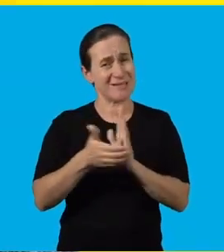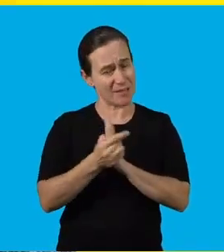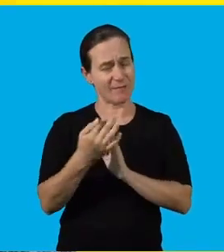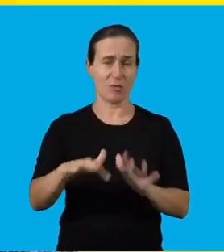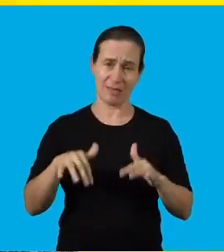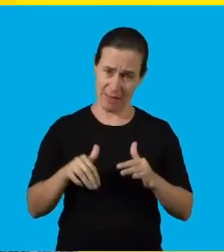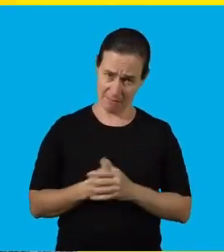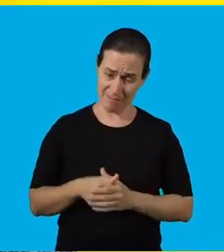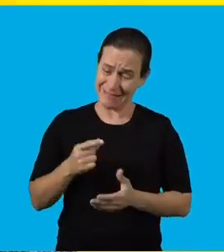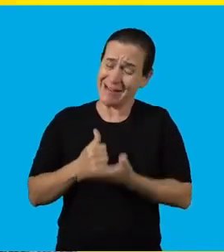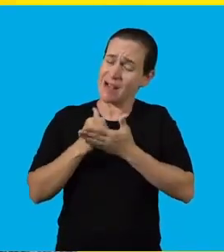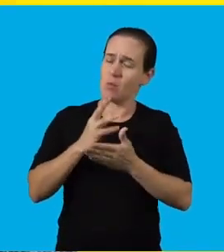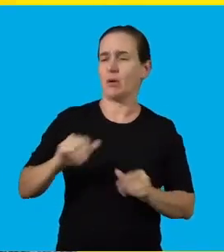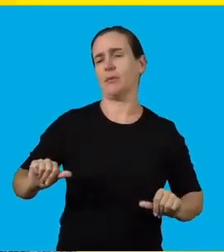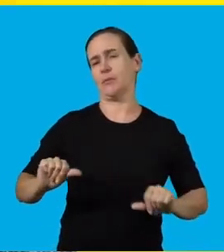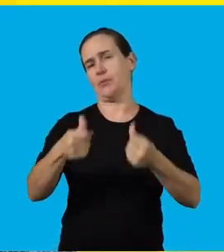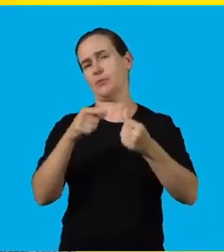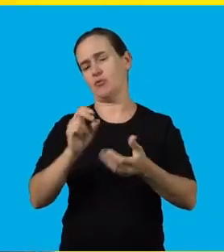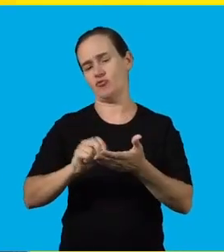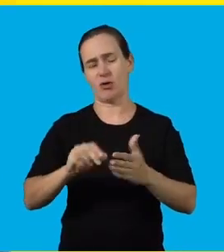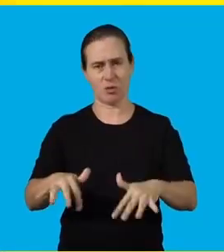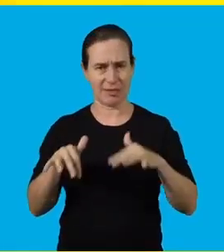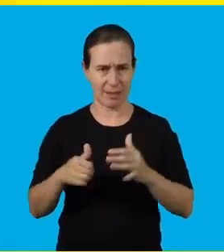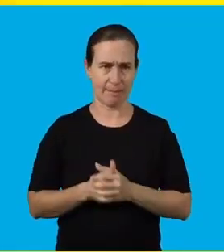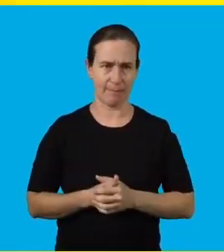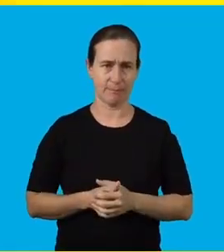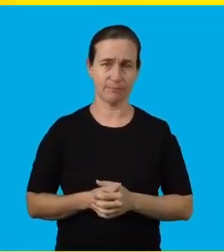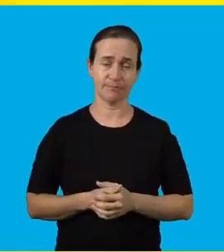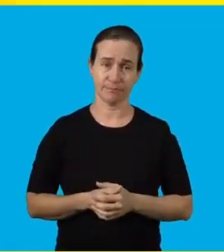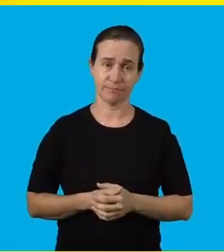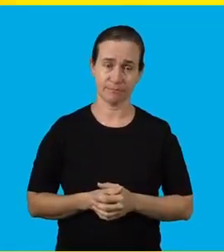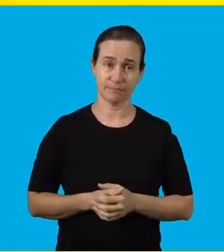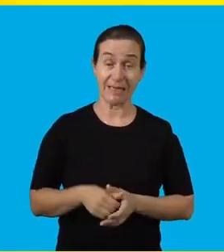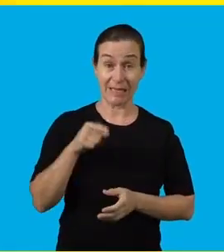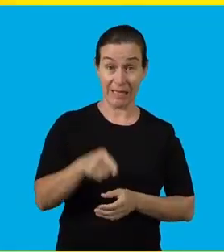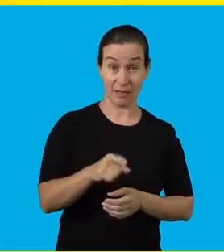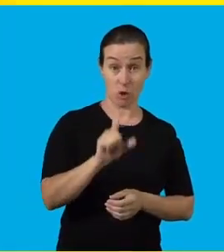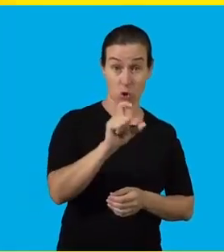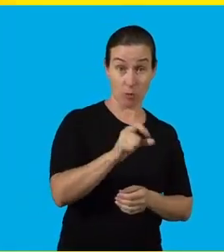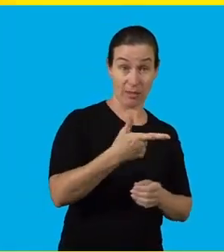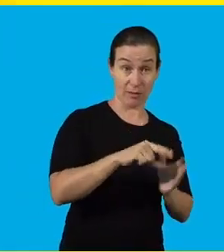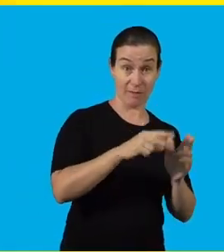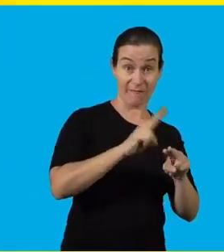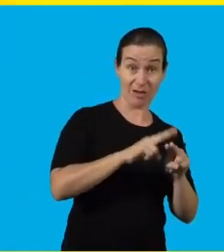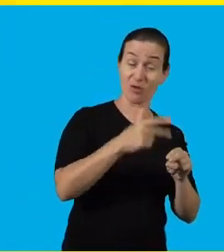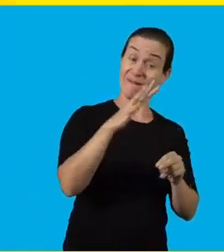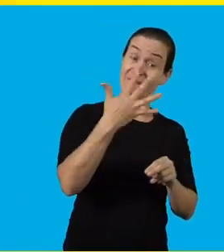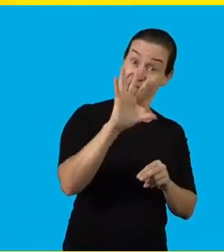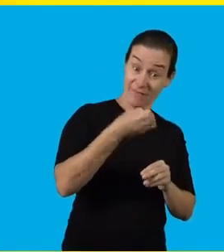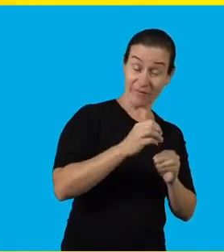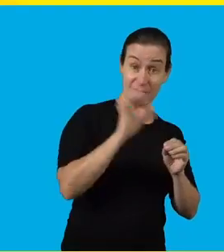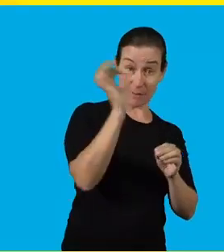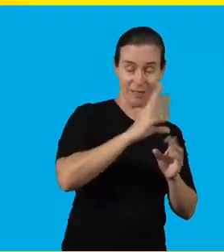on the key skills in exams that are going to get you to do well in the cubic functions section. Remember, as I said, that's just 50% of your calculus